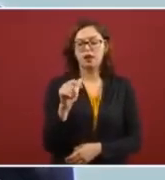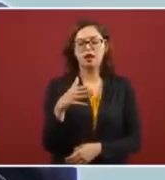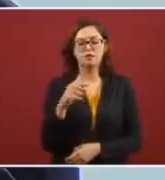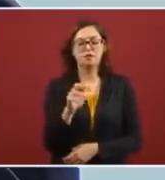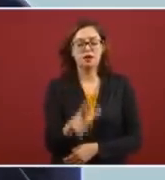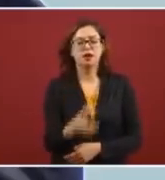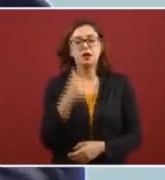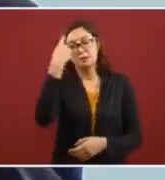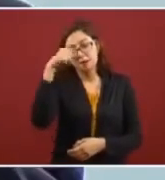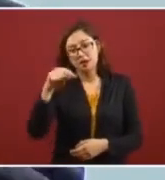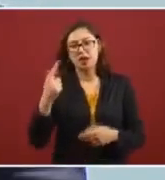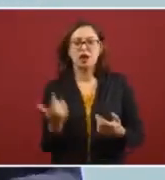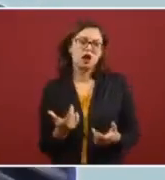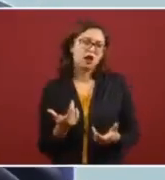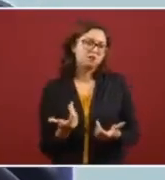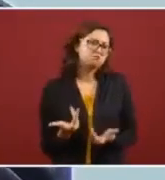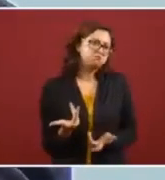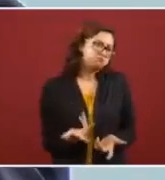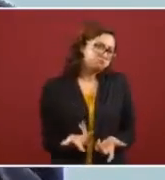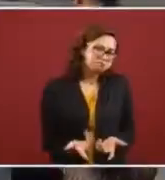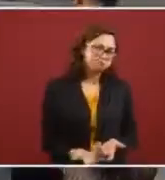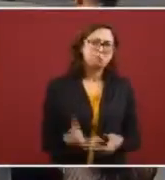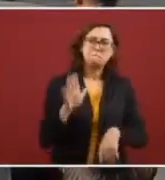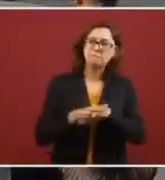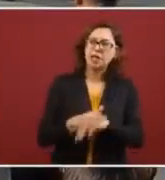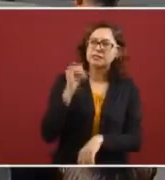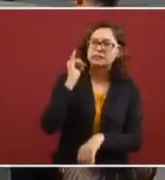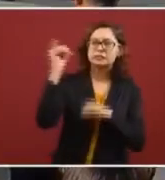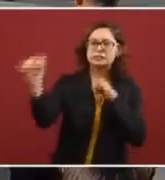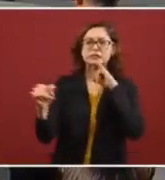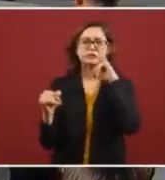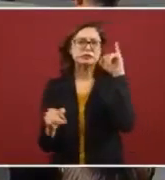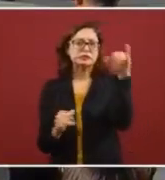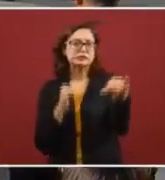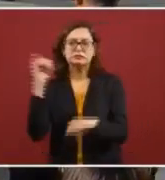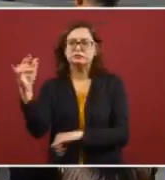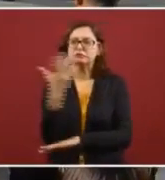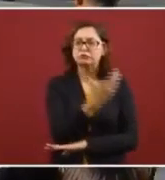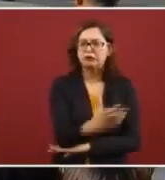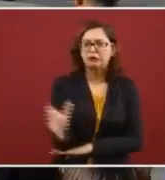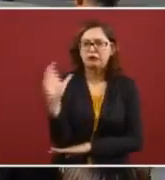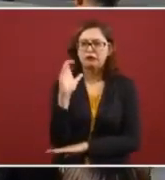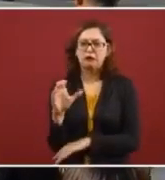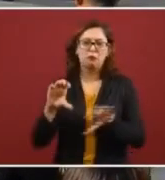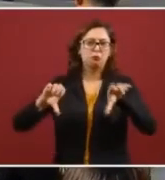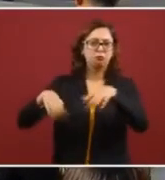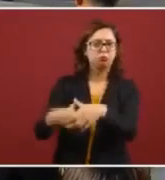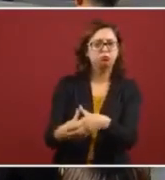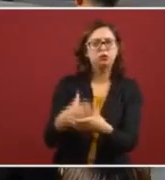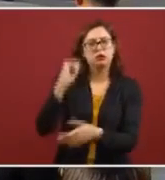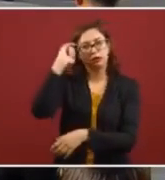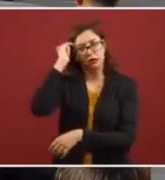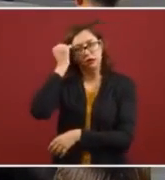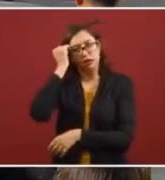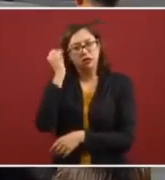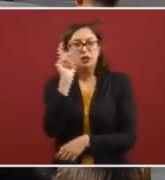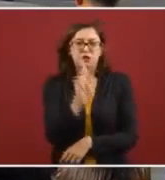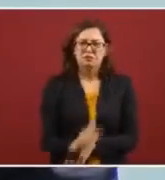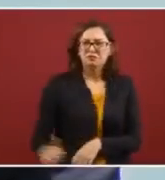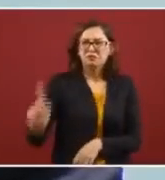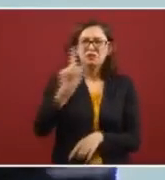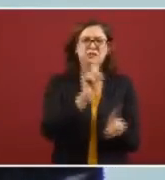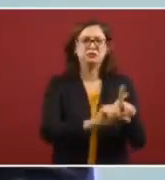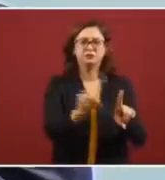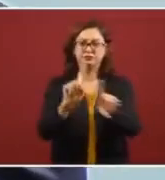they had signed a contract from IMSS-Complamar to give help to the most rural areas, the indigenous